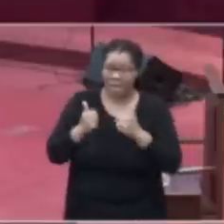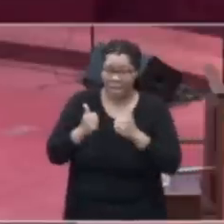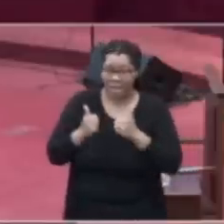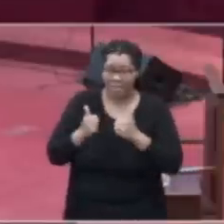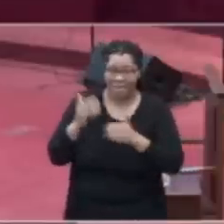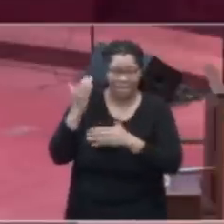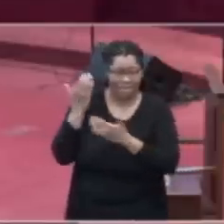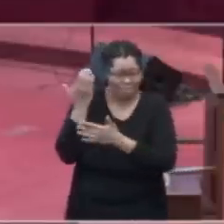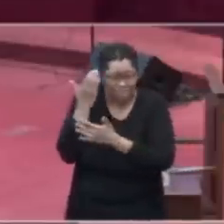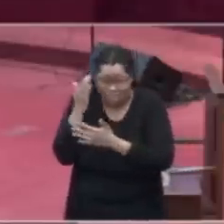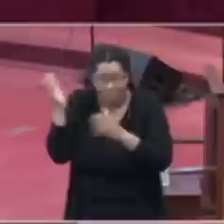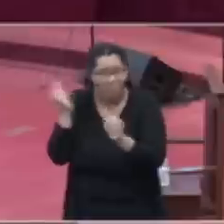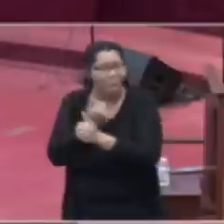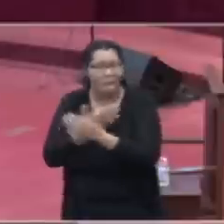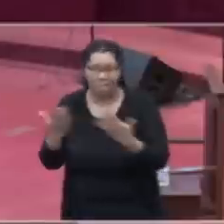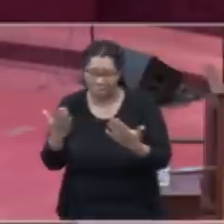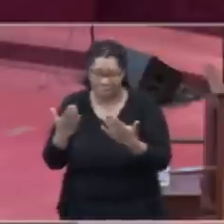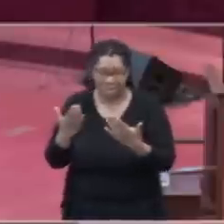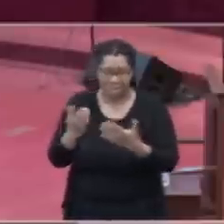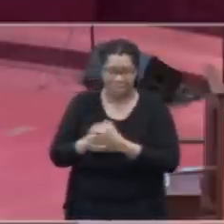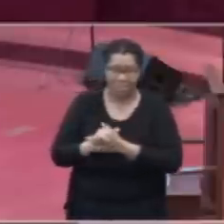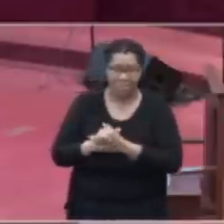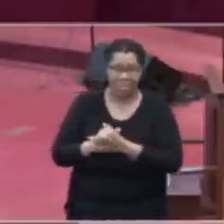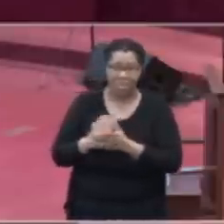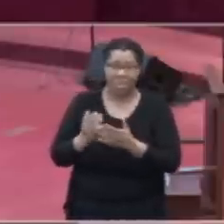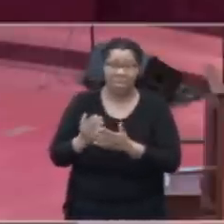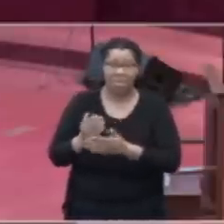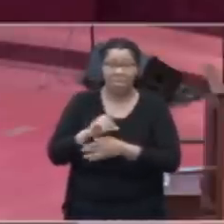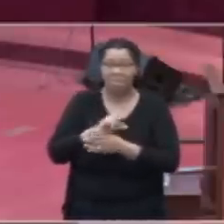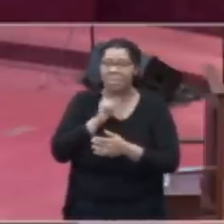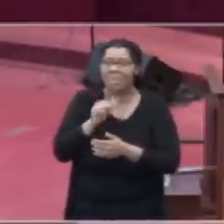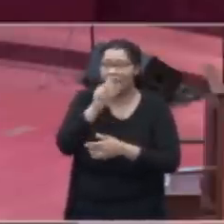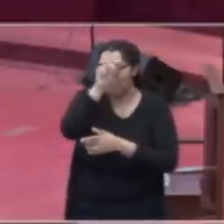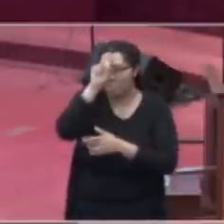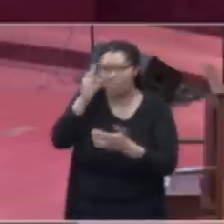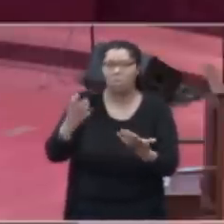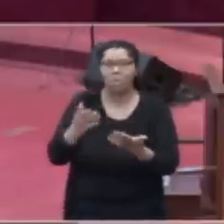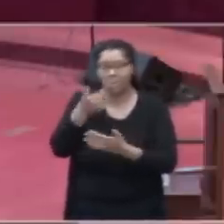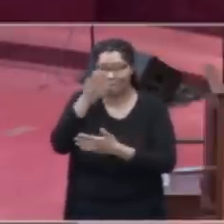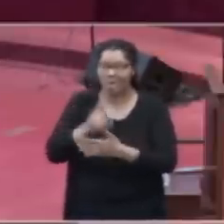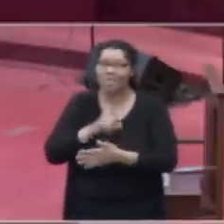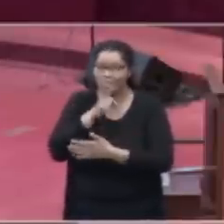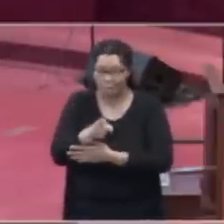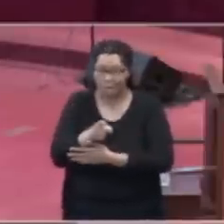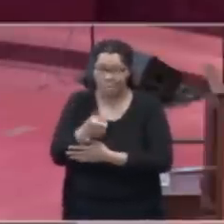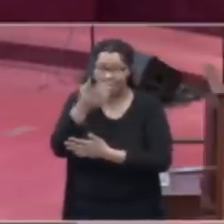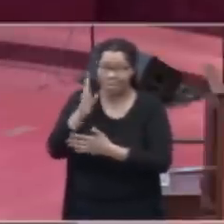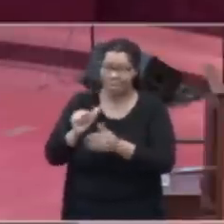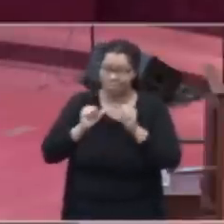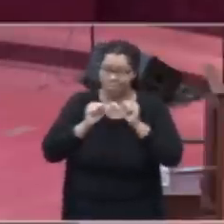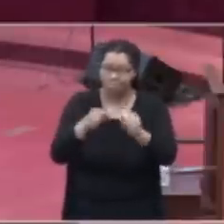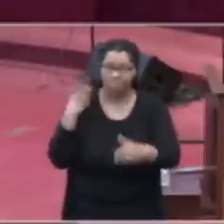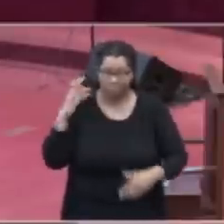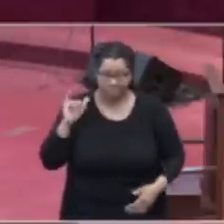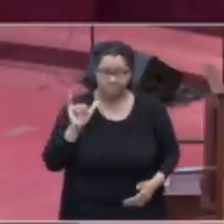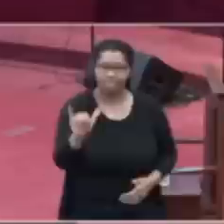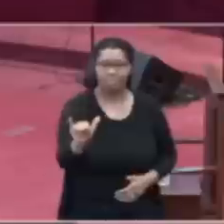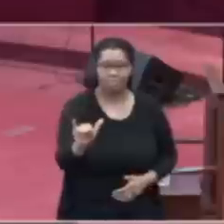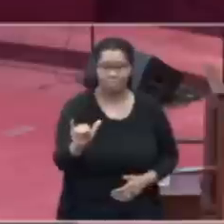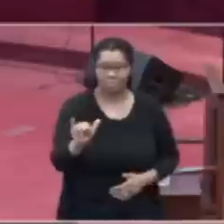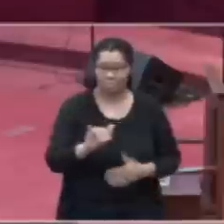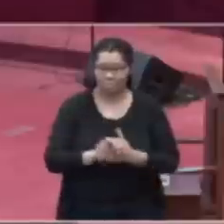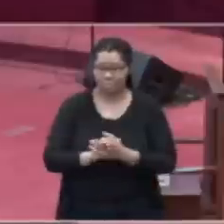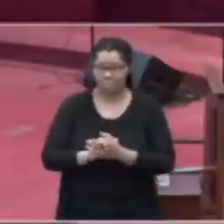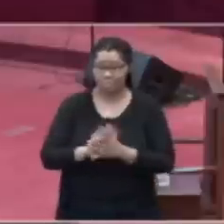all, knowing that what's not a mystery is that God is real, that God is eternal, that God has